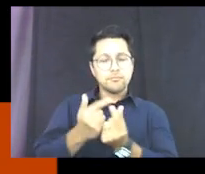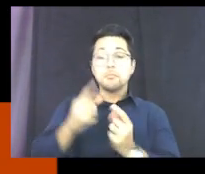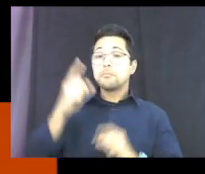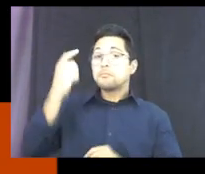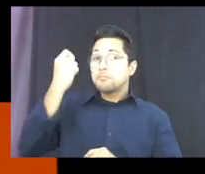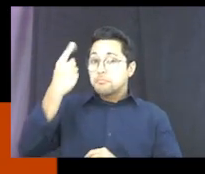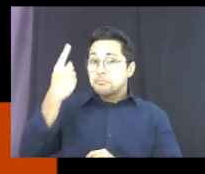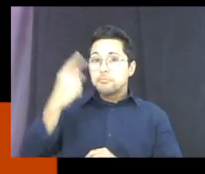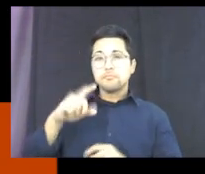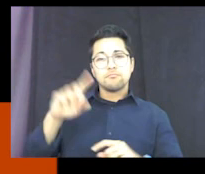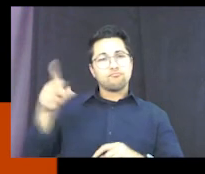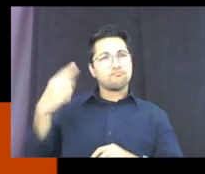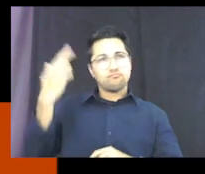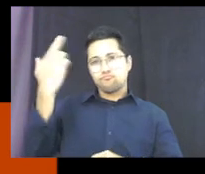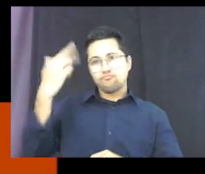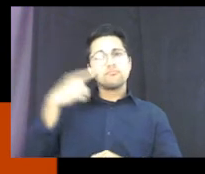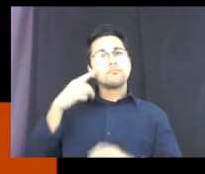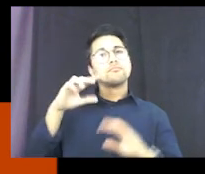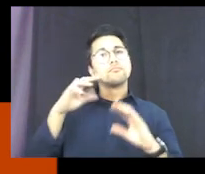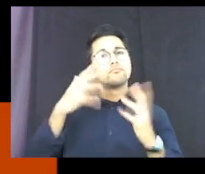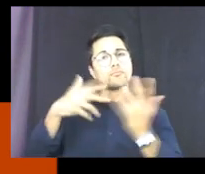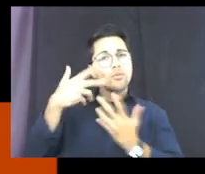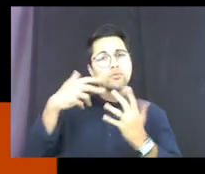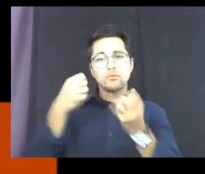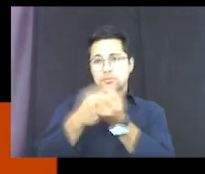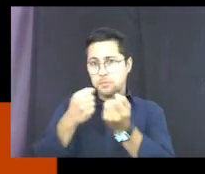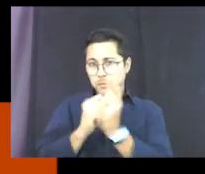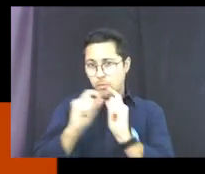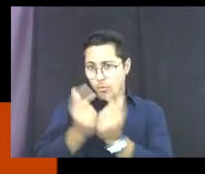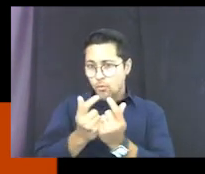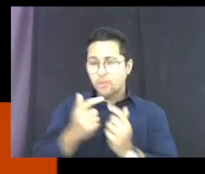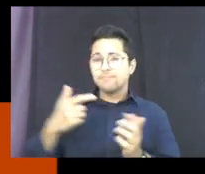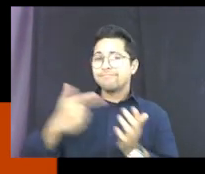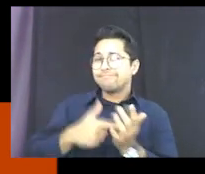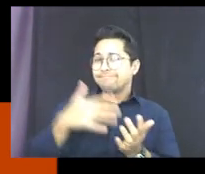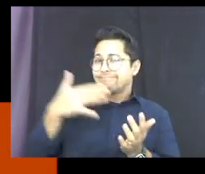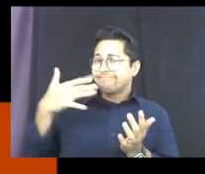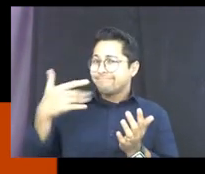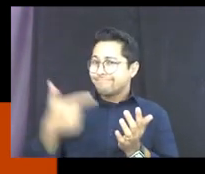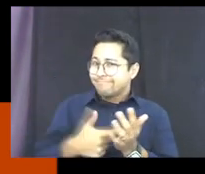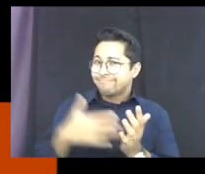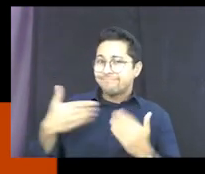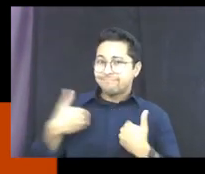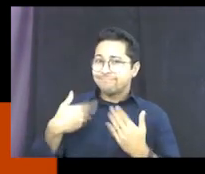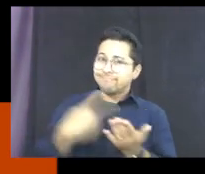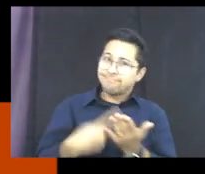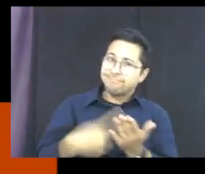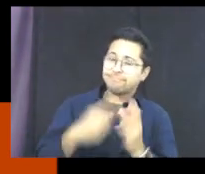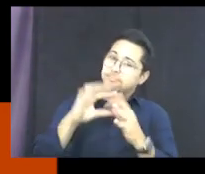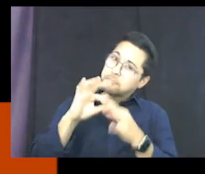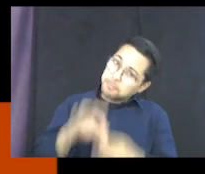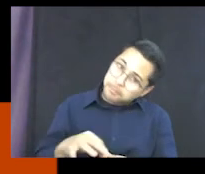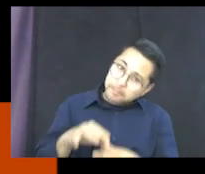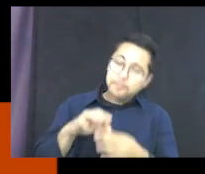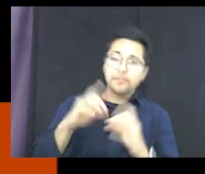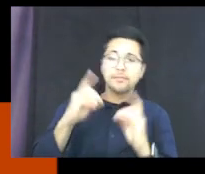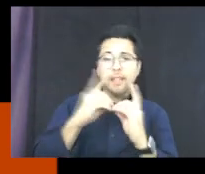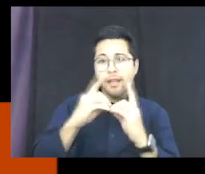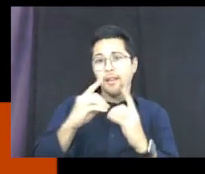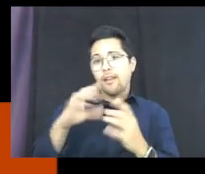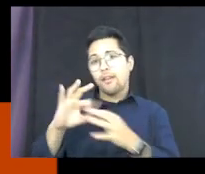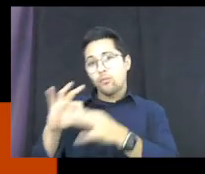just because a social or support group periodically hosts discussions regarding dating and